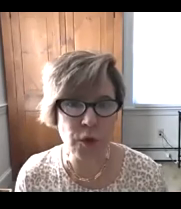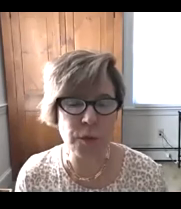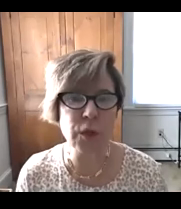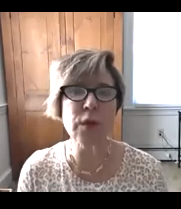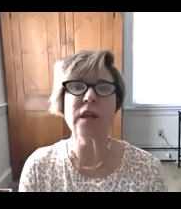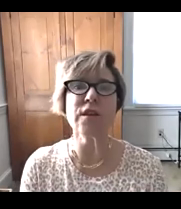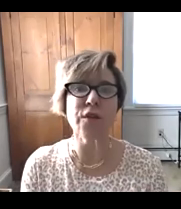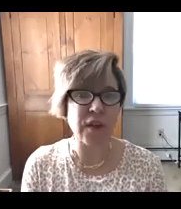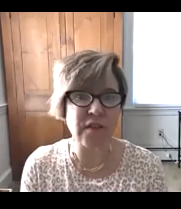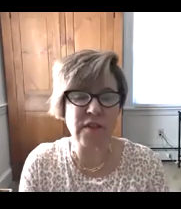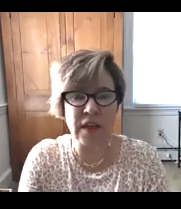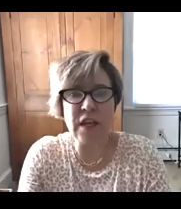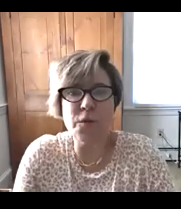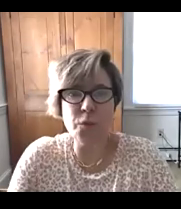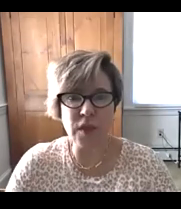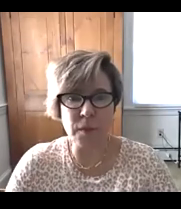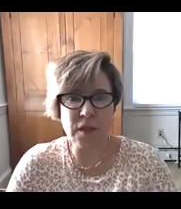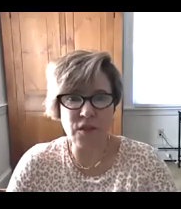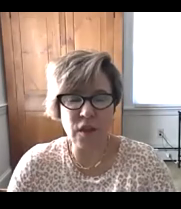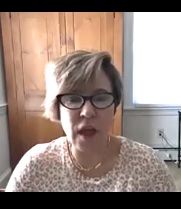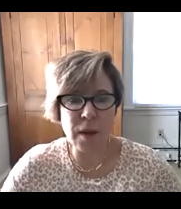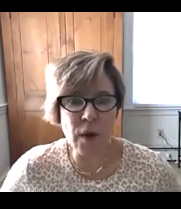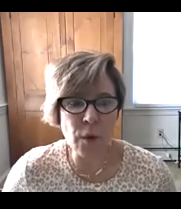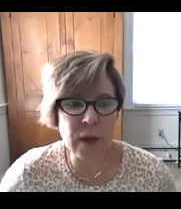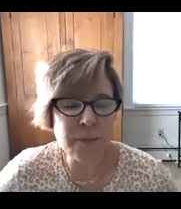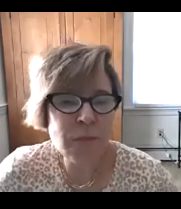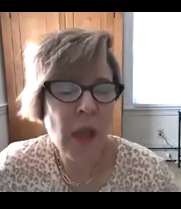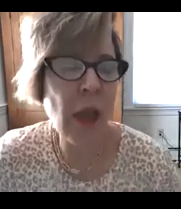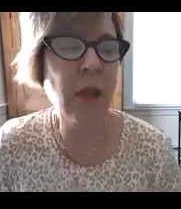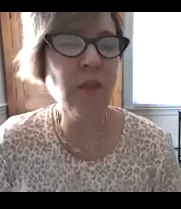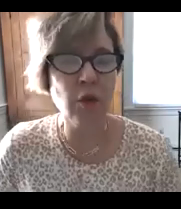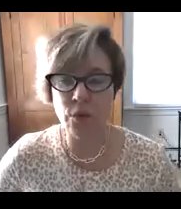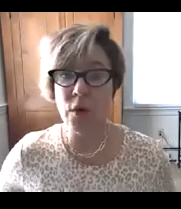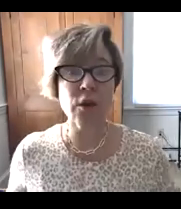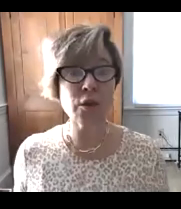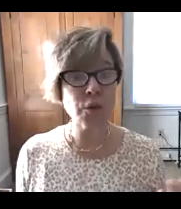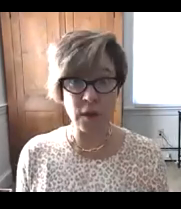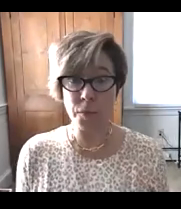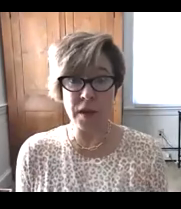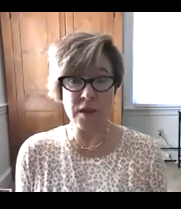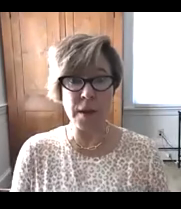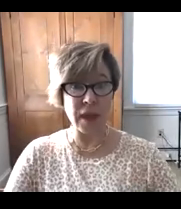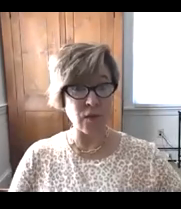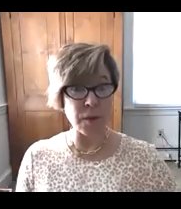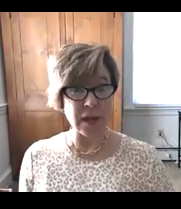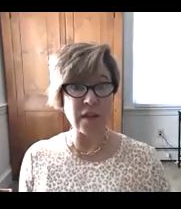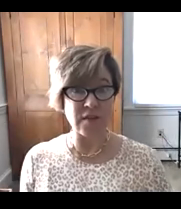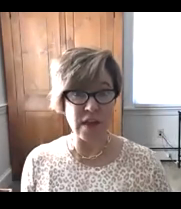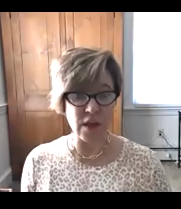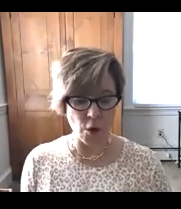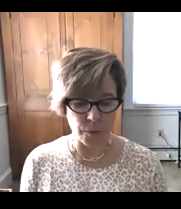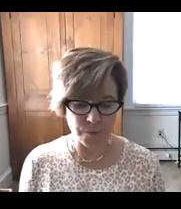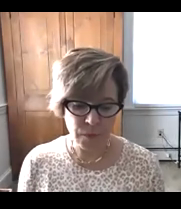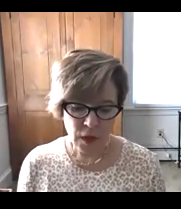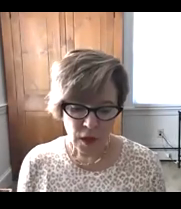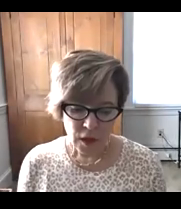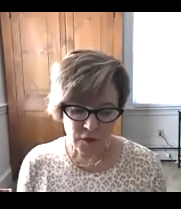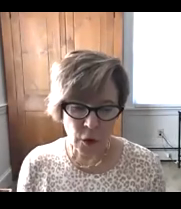help your community, the things that they need to bring them into the library. And, you know, you're not going to do in the pandemic, everybody had to stay